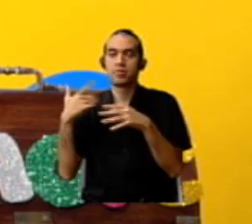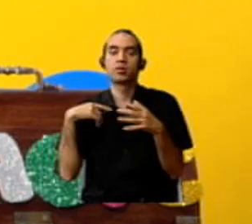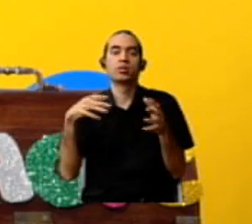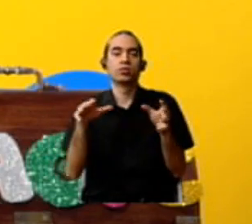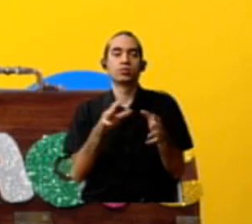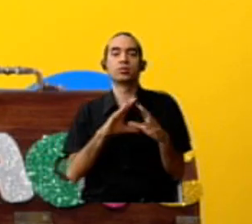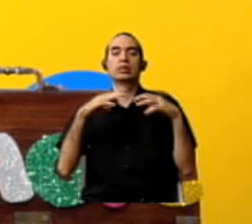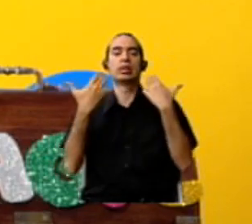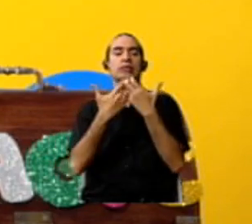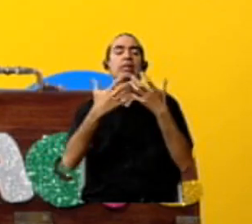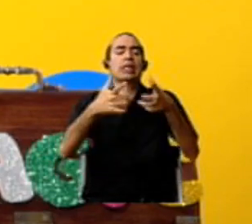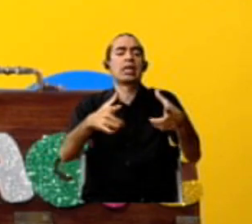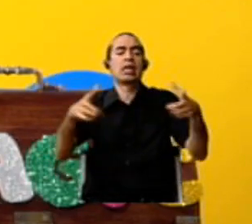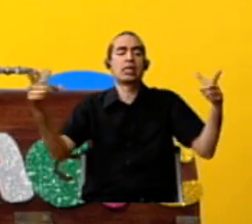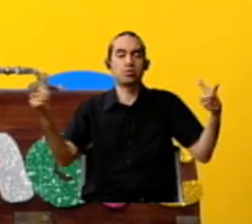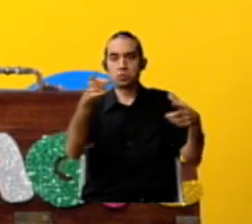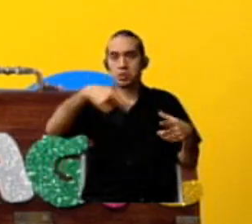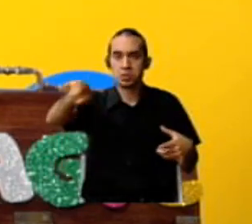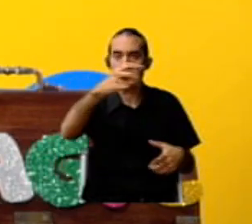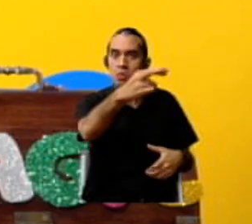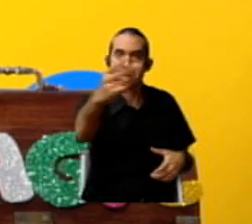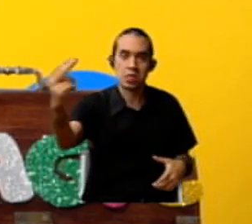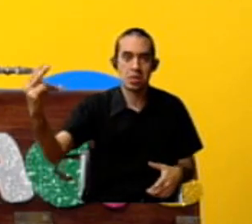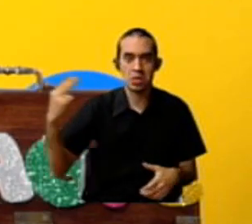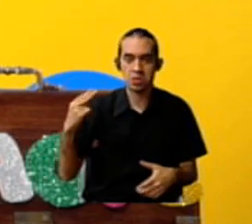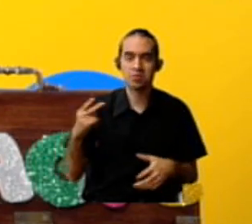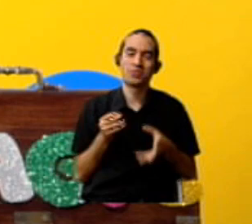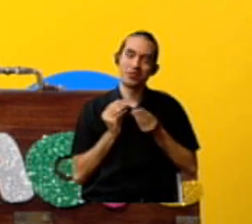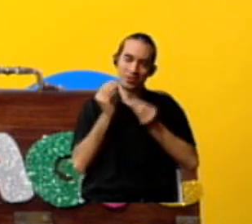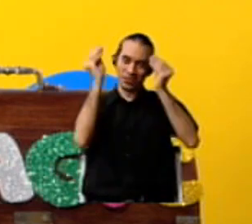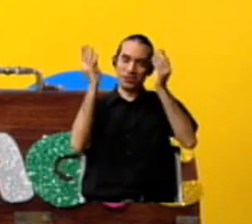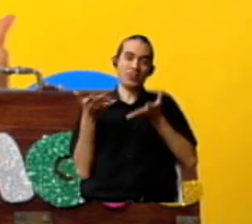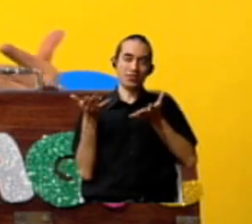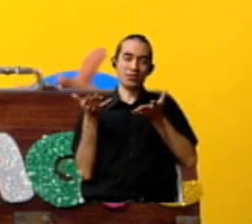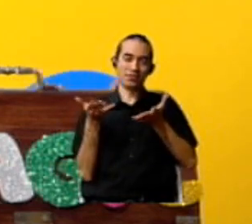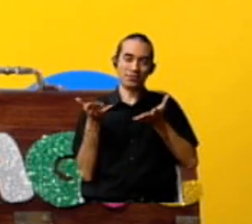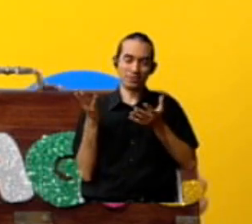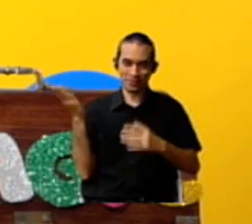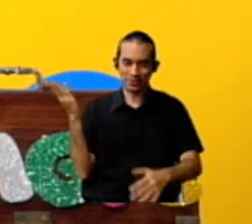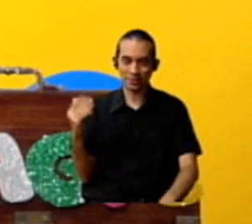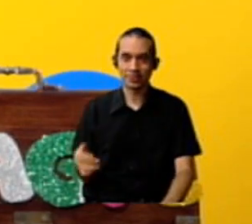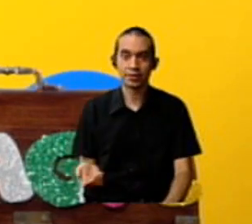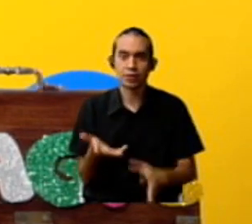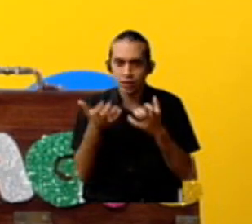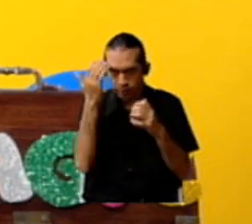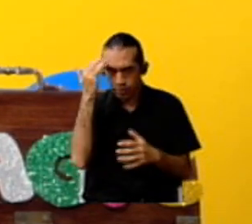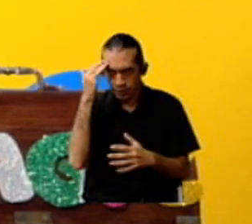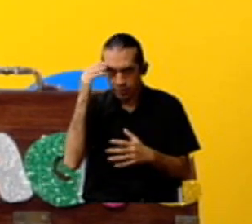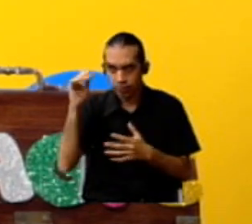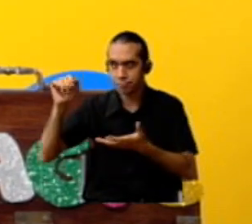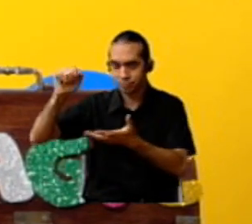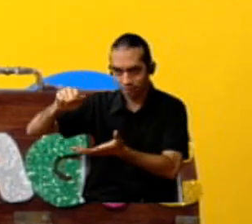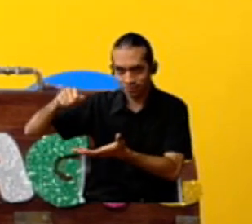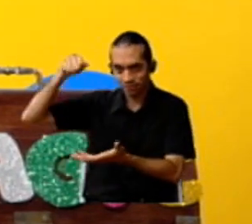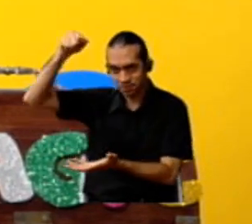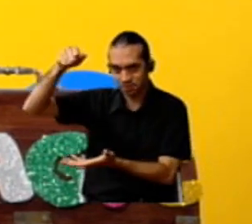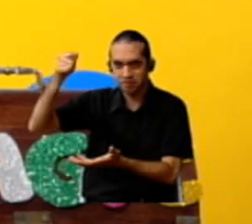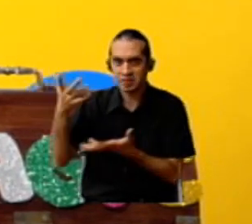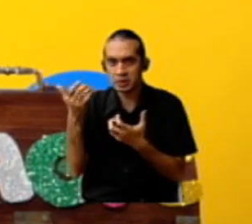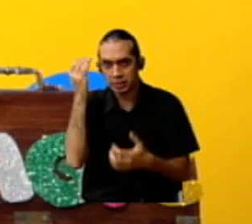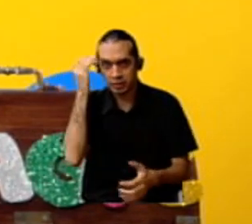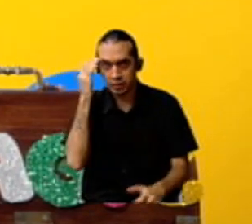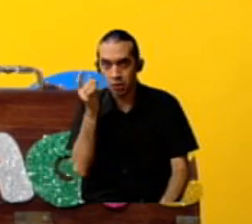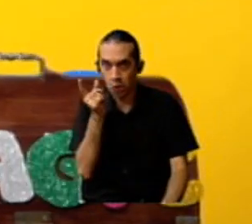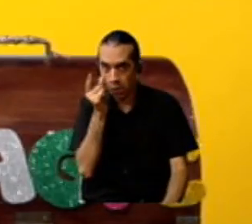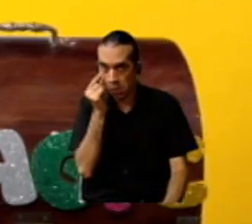have you as classmates, and we have a teacher, of course. Do you want to know what's inside this box? Oh,